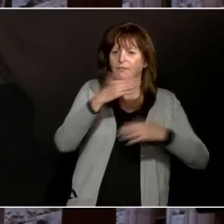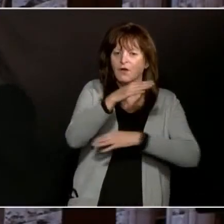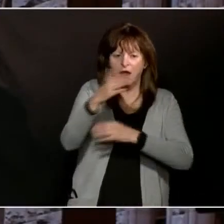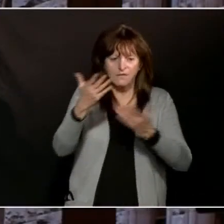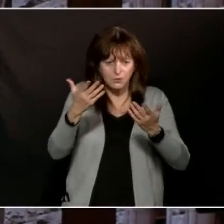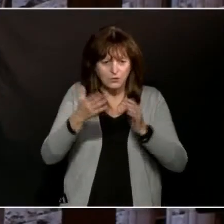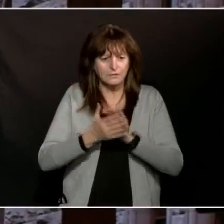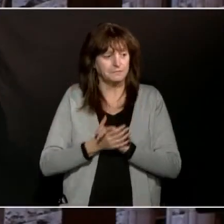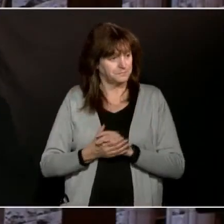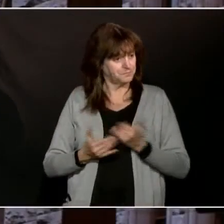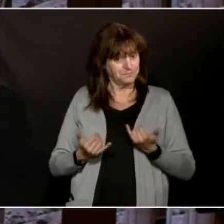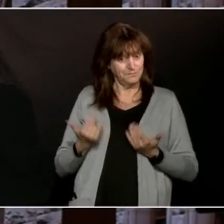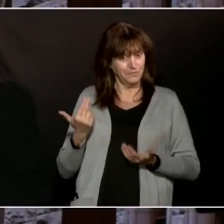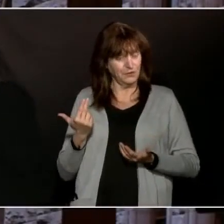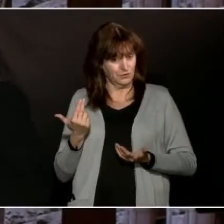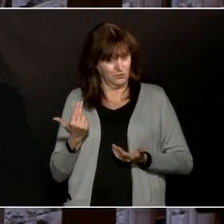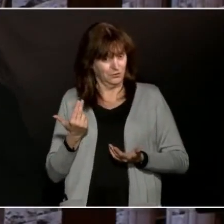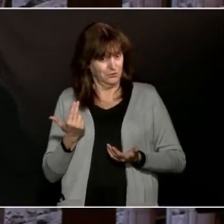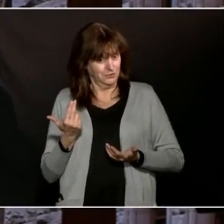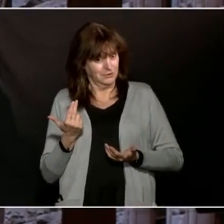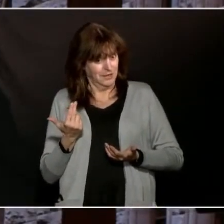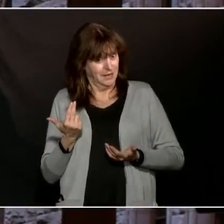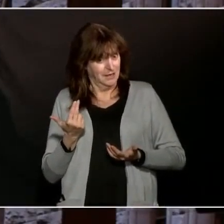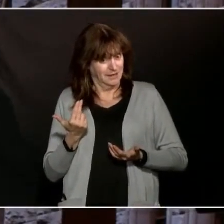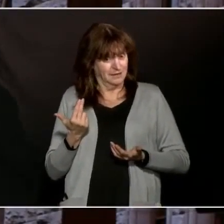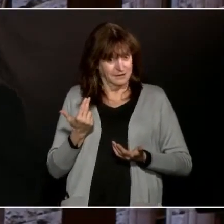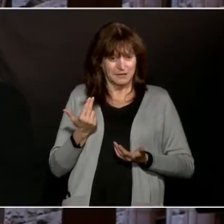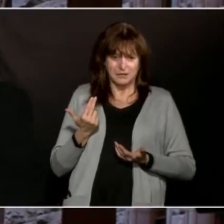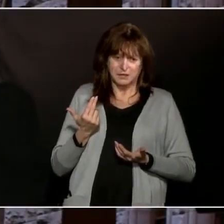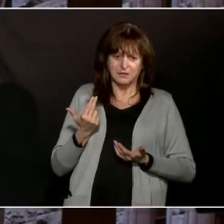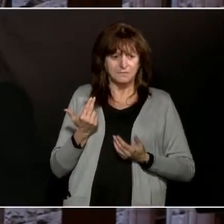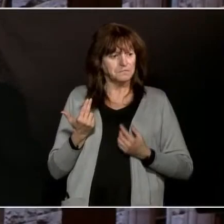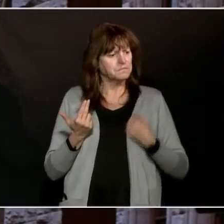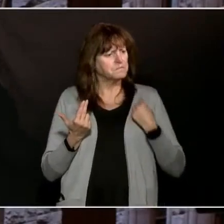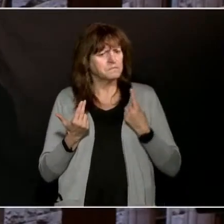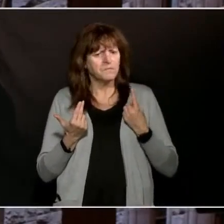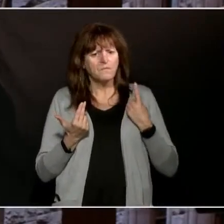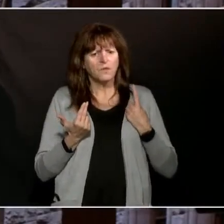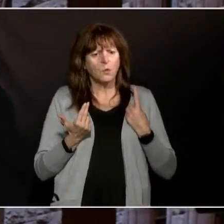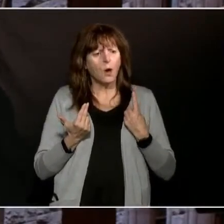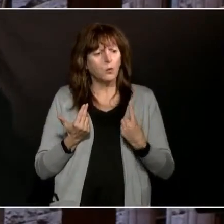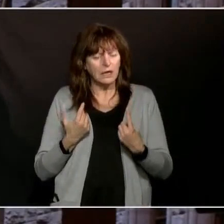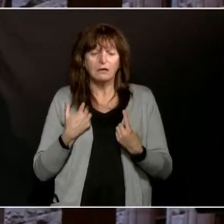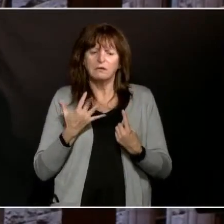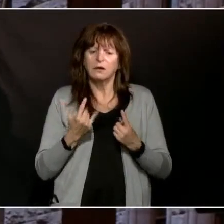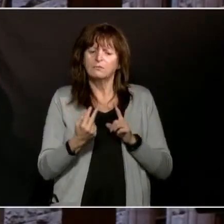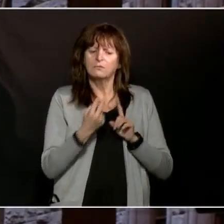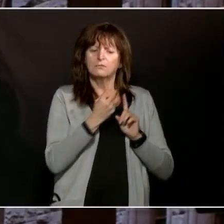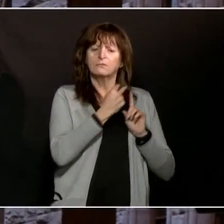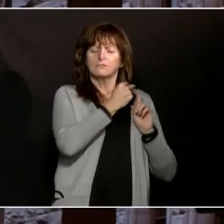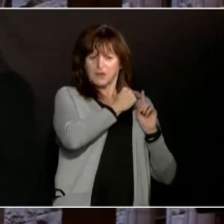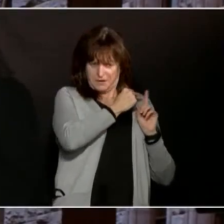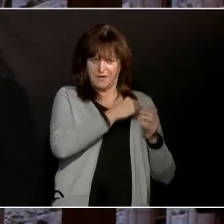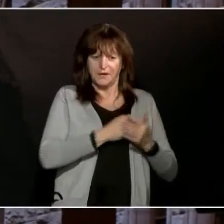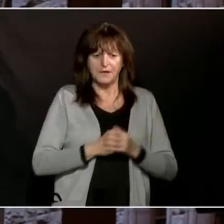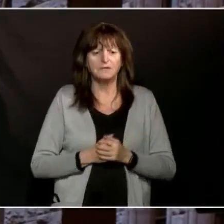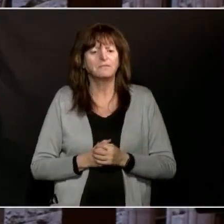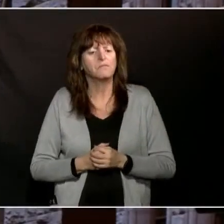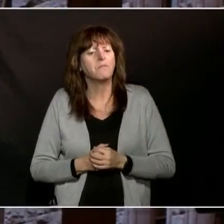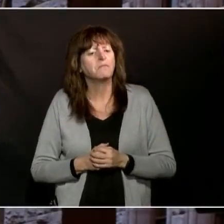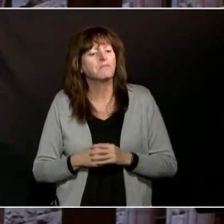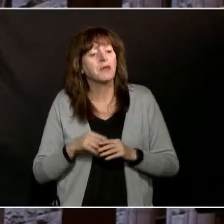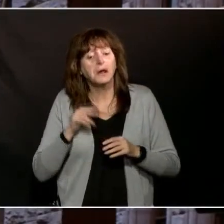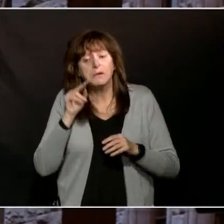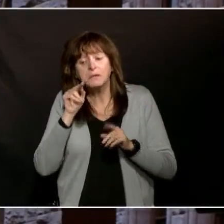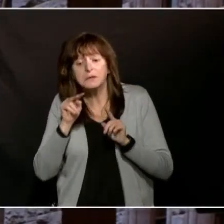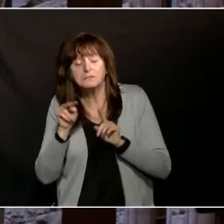Thursday we do a couple things. One is we look back over the week and see what's gone on. We sort of look ahead on the weekend to see what we should be expecting.